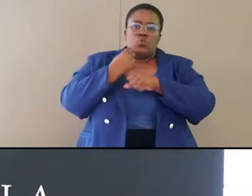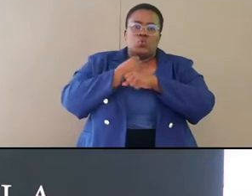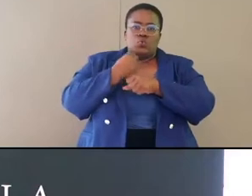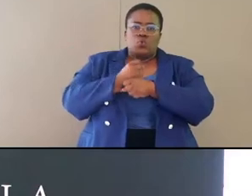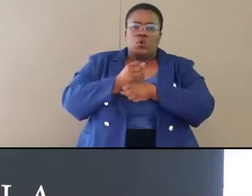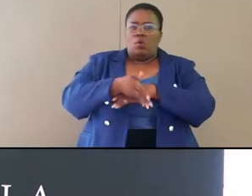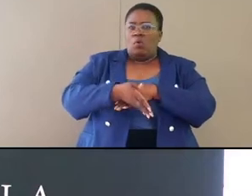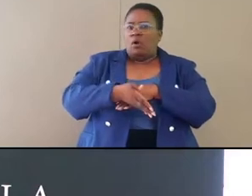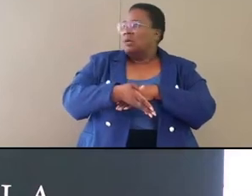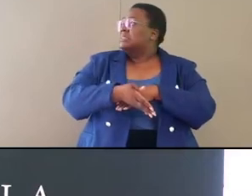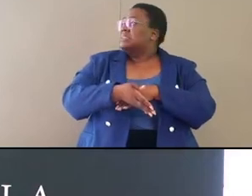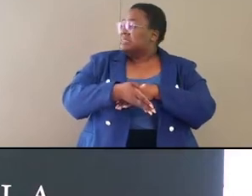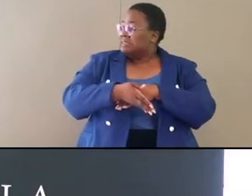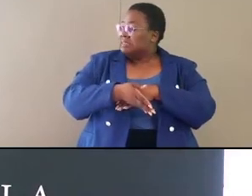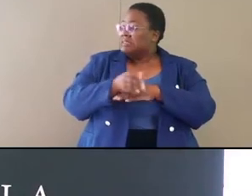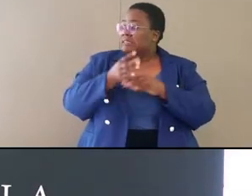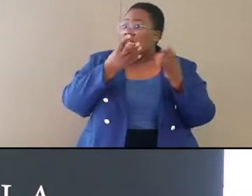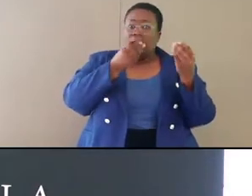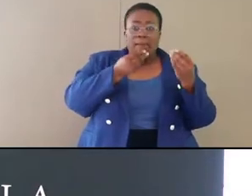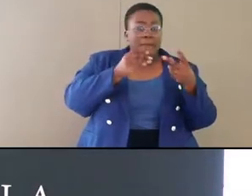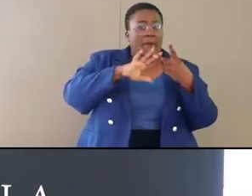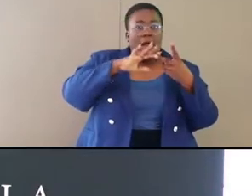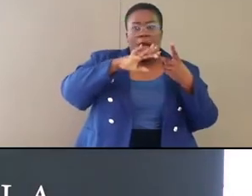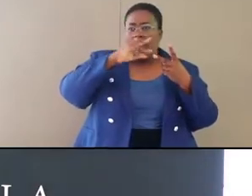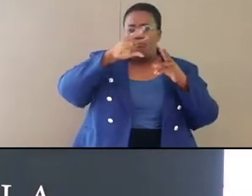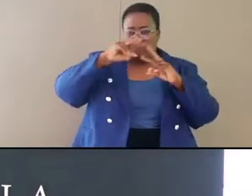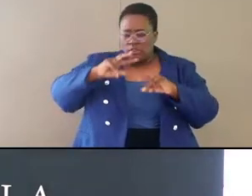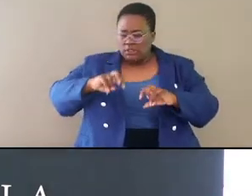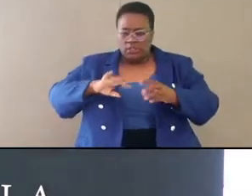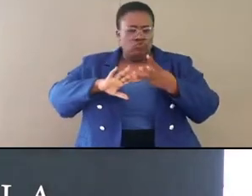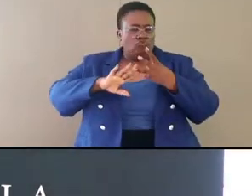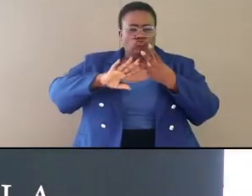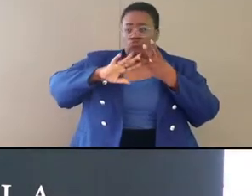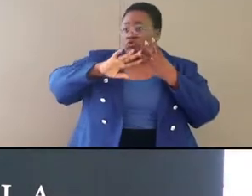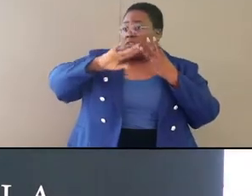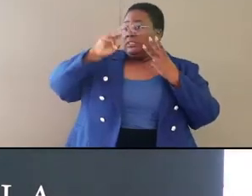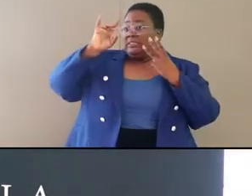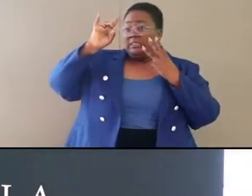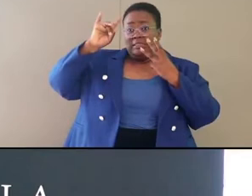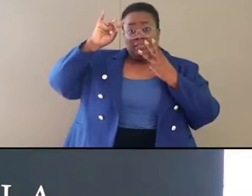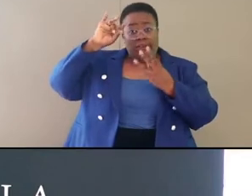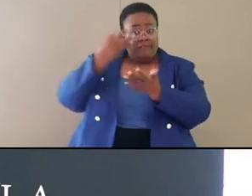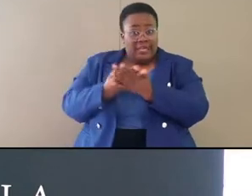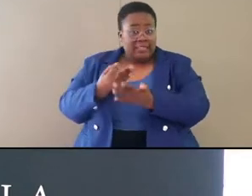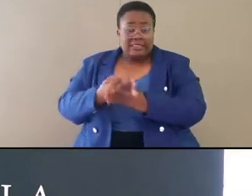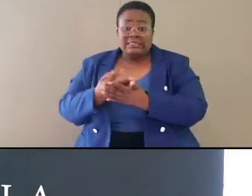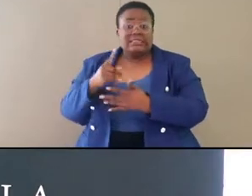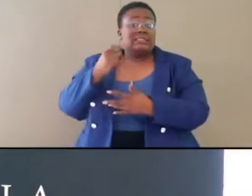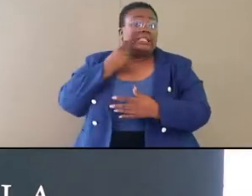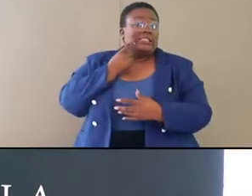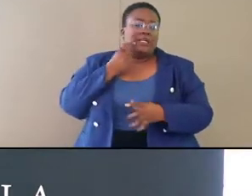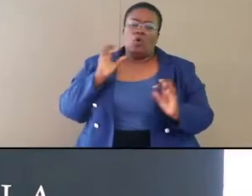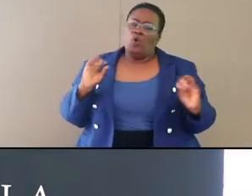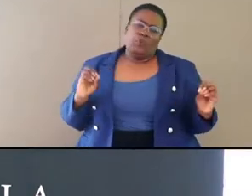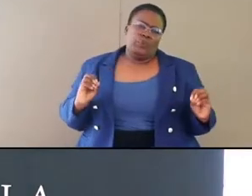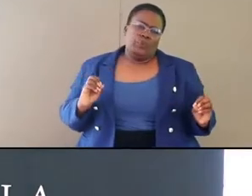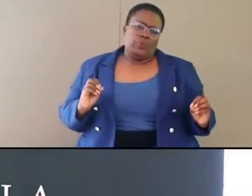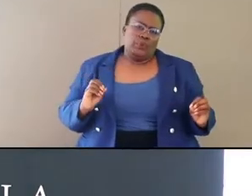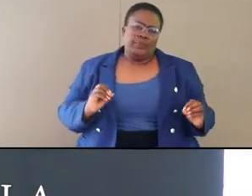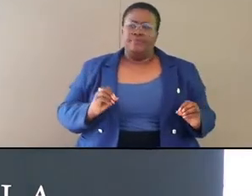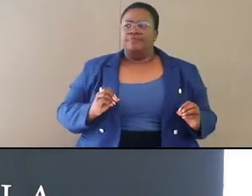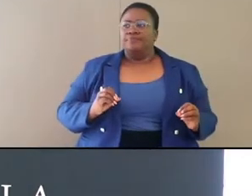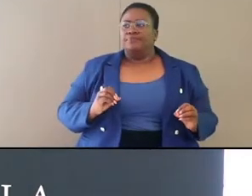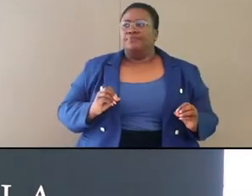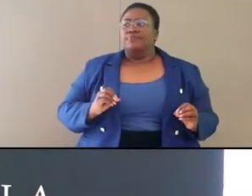facts, figures and do research. It's not an easy thing and having